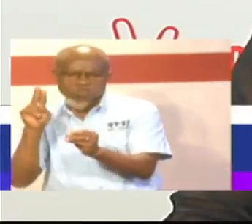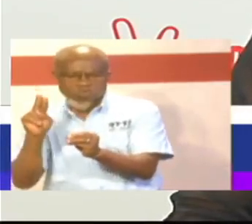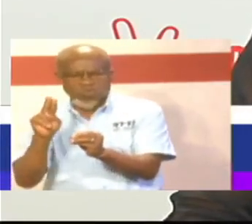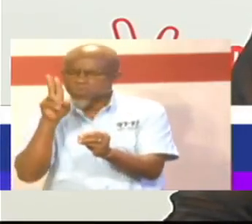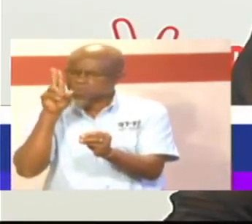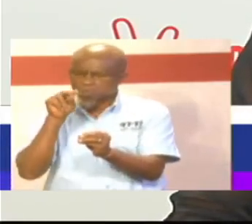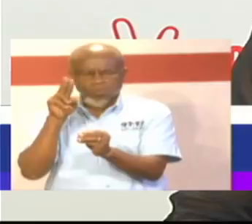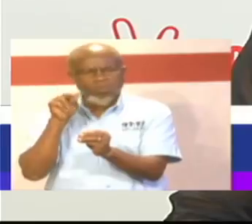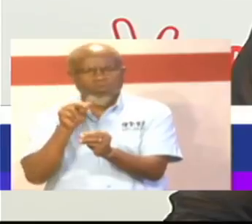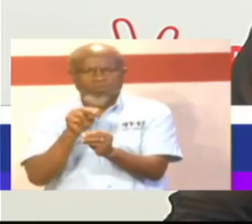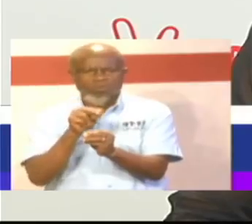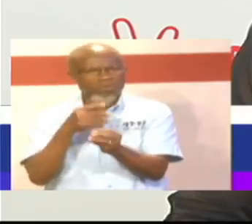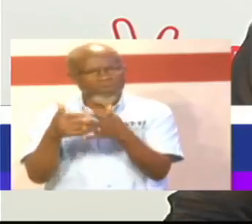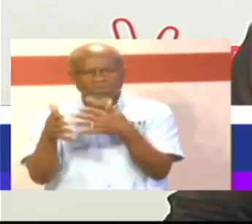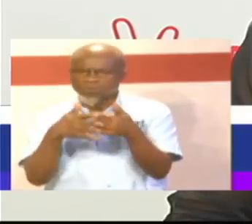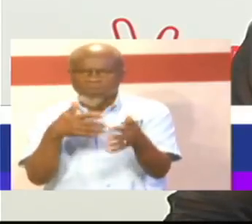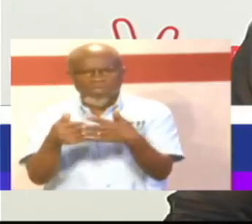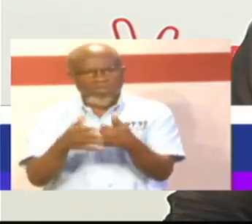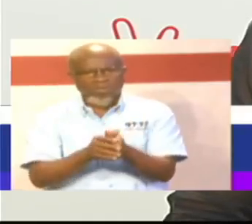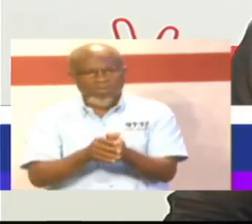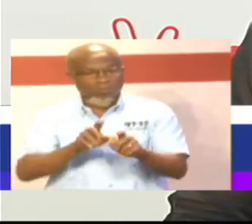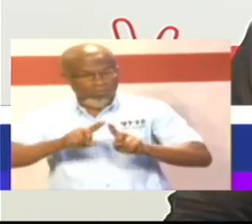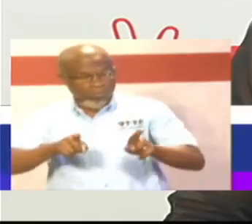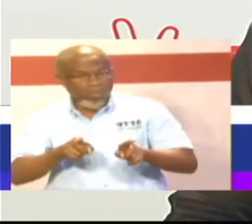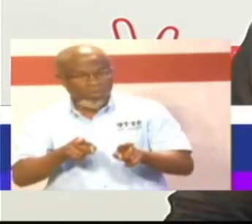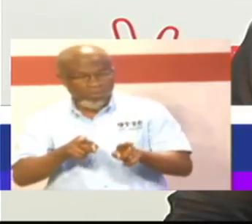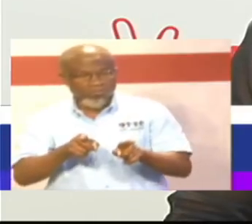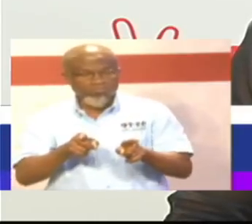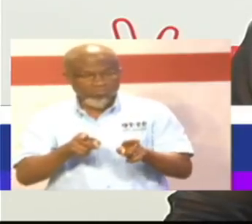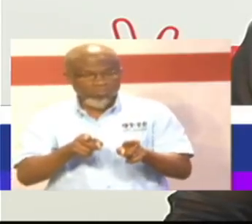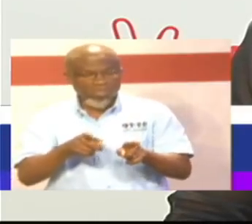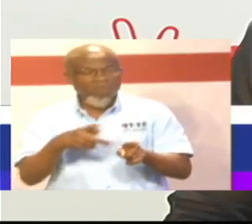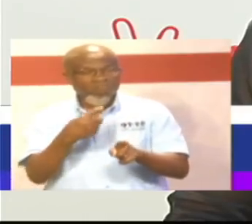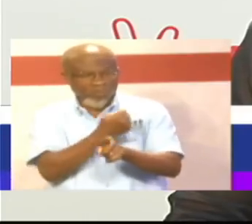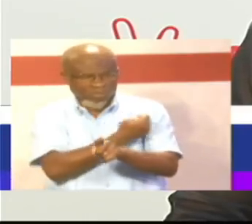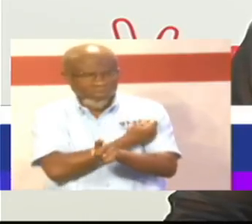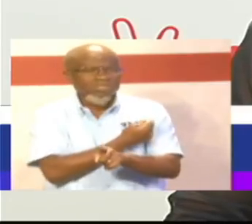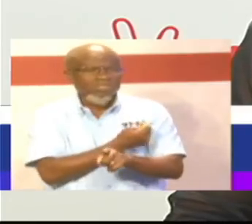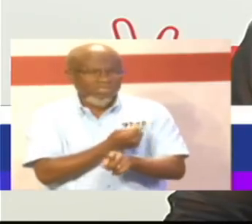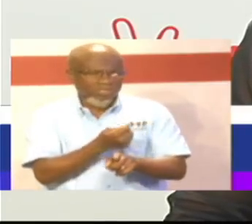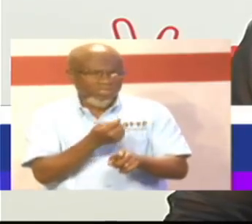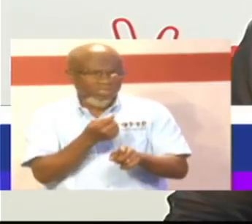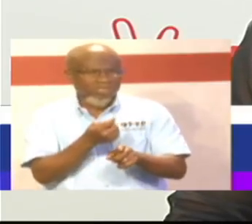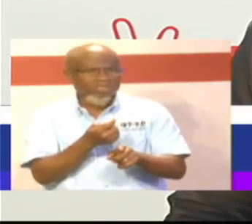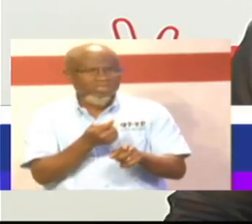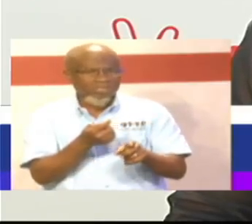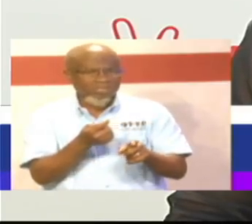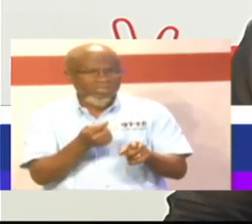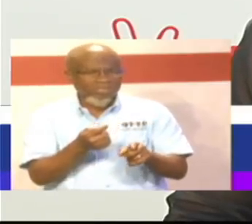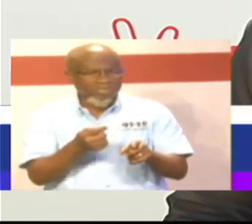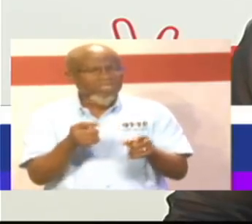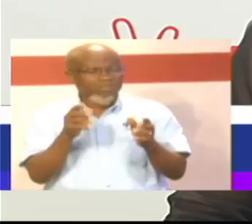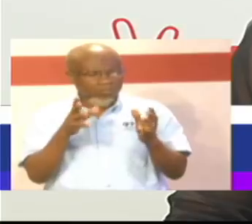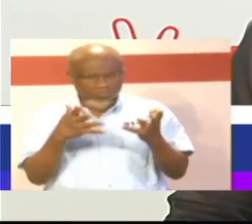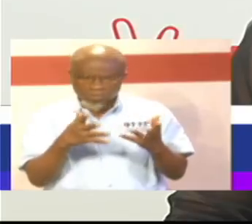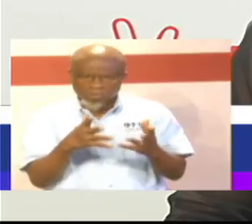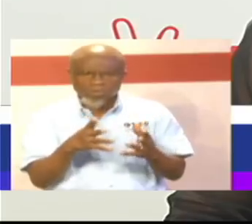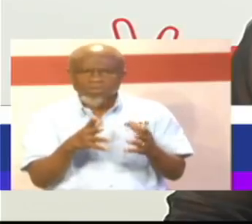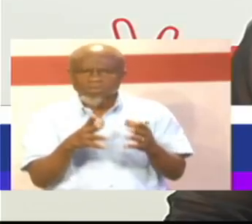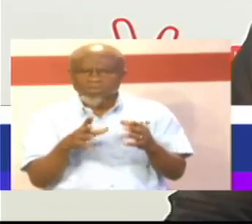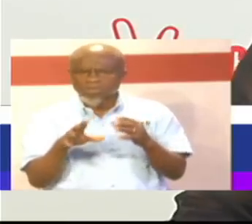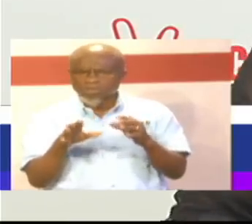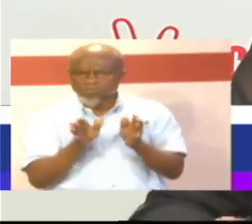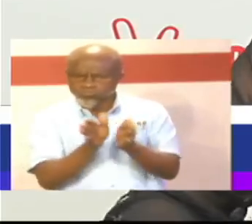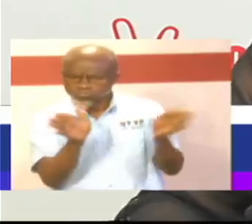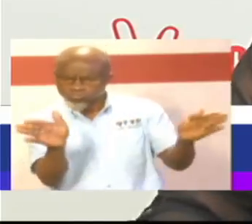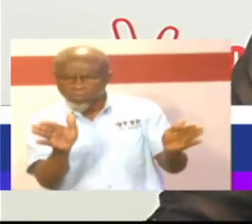We would, however, like to remind the population that vaccination is the population's tool to